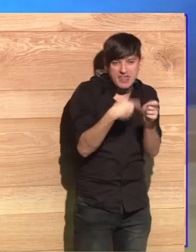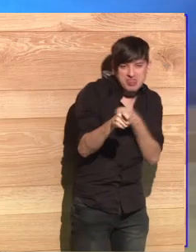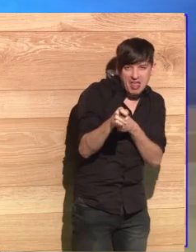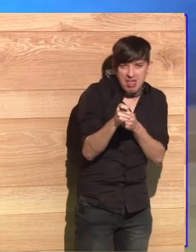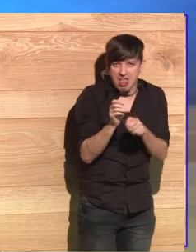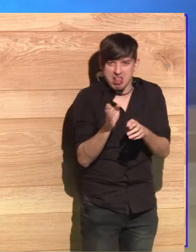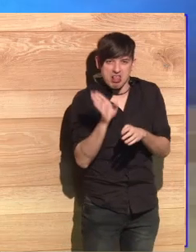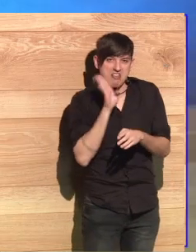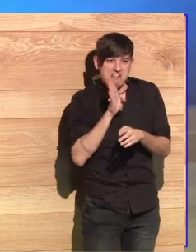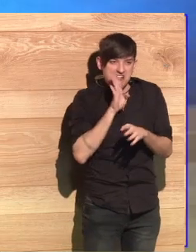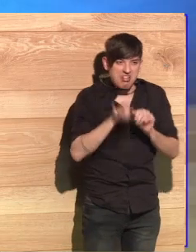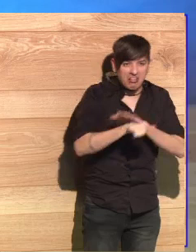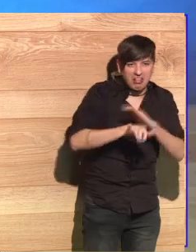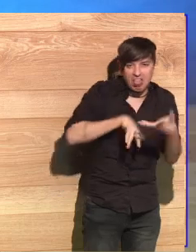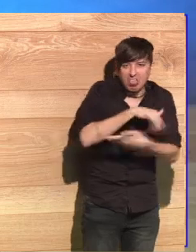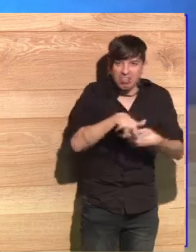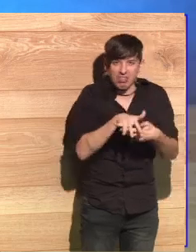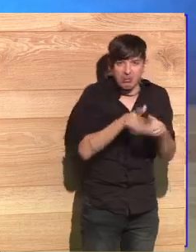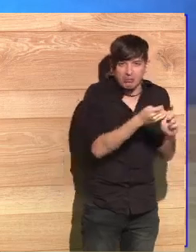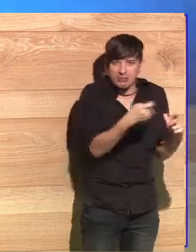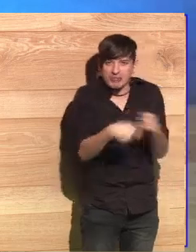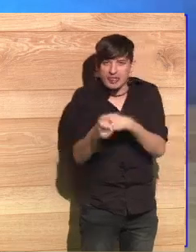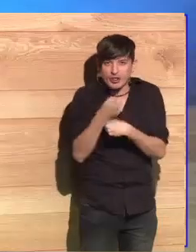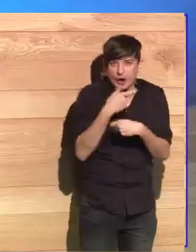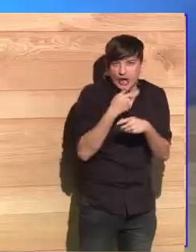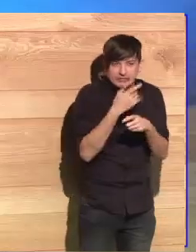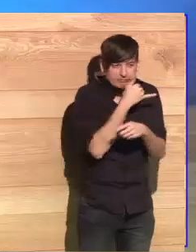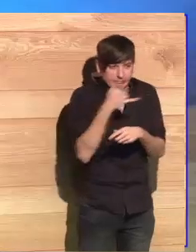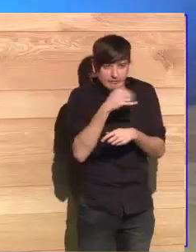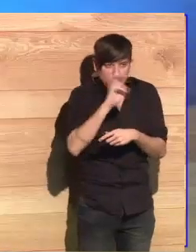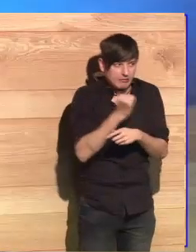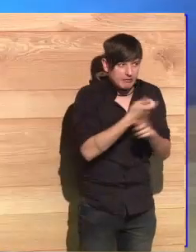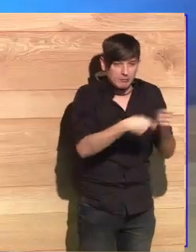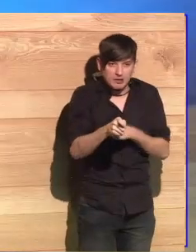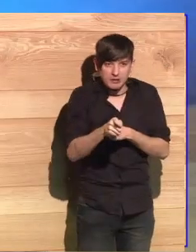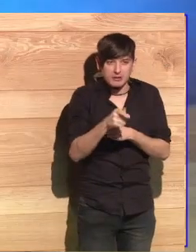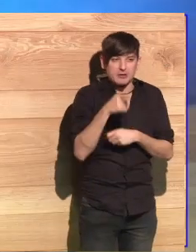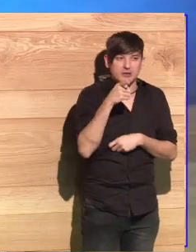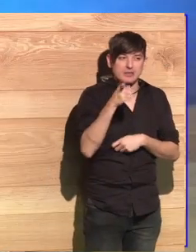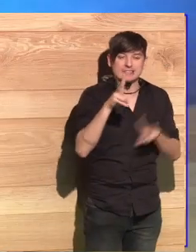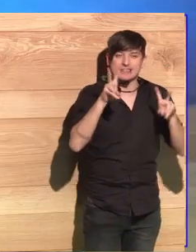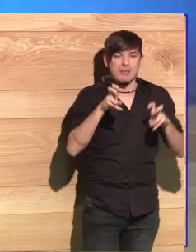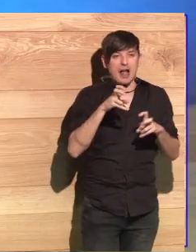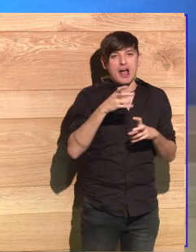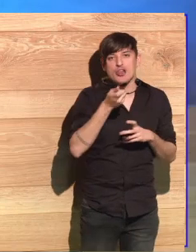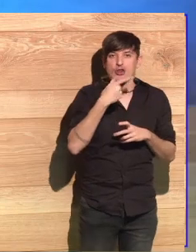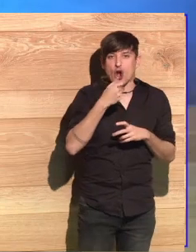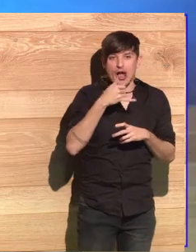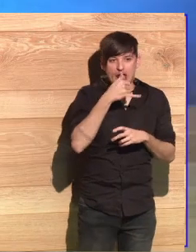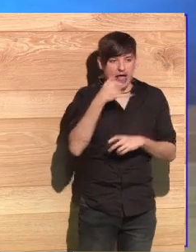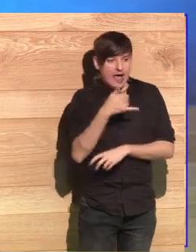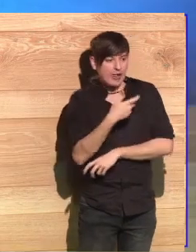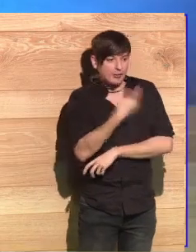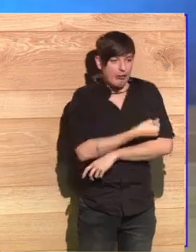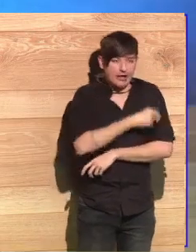cocaine to turning into a dealer. And something really caught my attention in the book, and that's the fact that you never